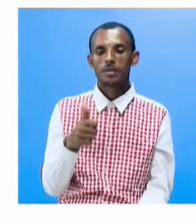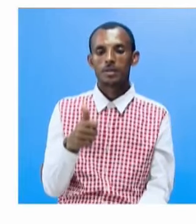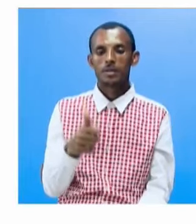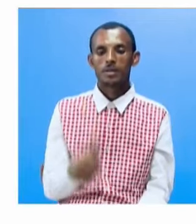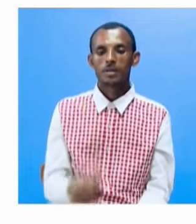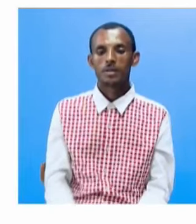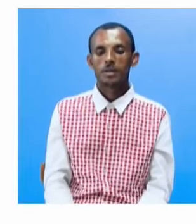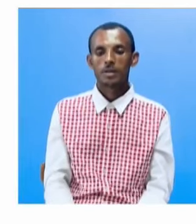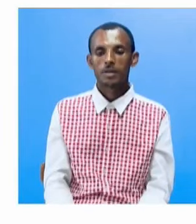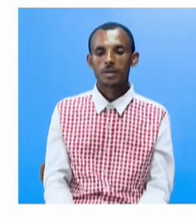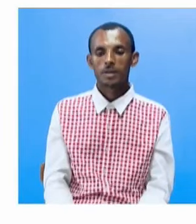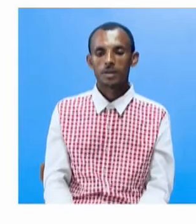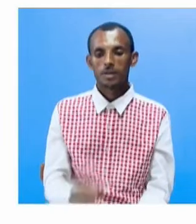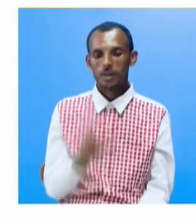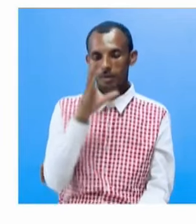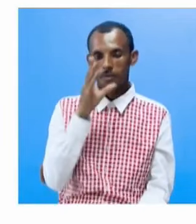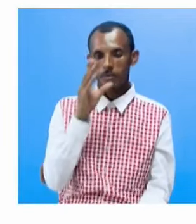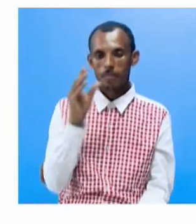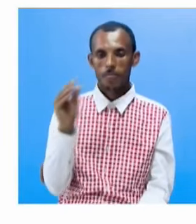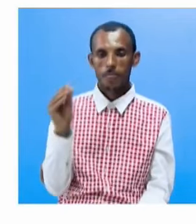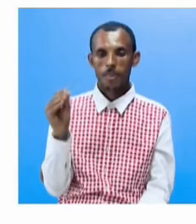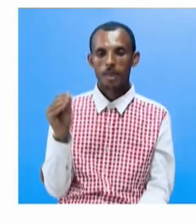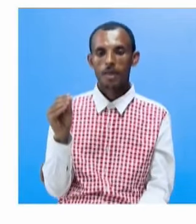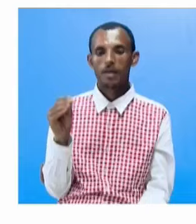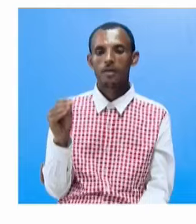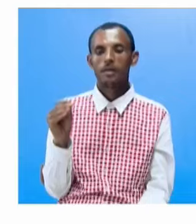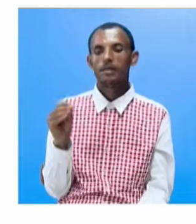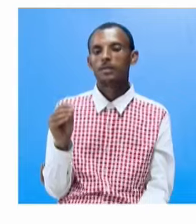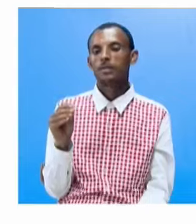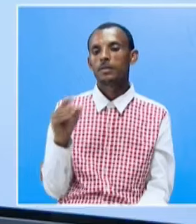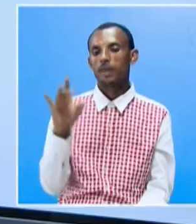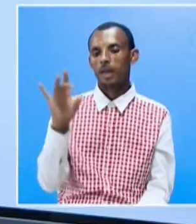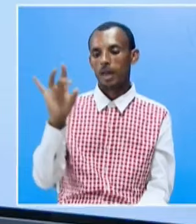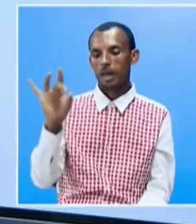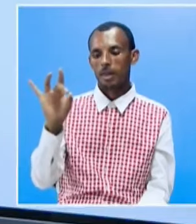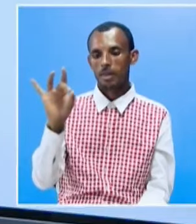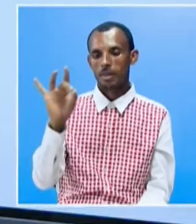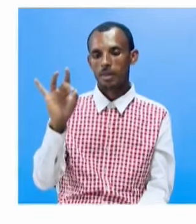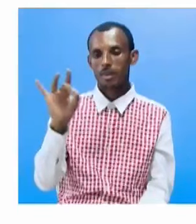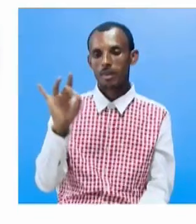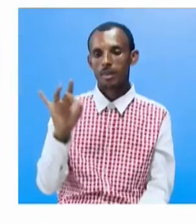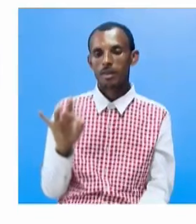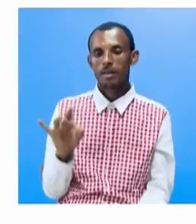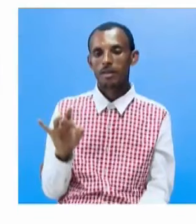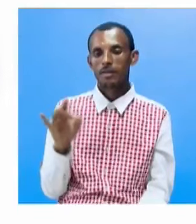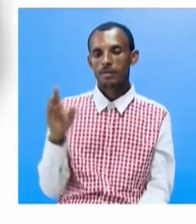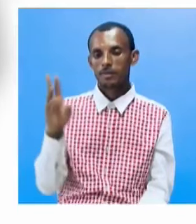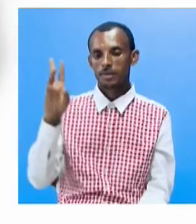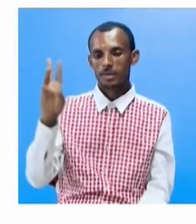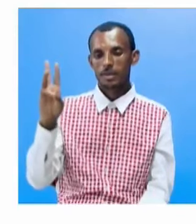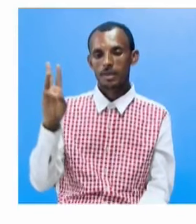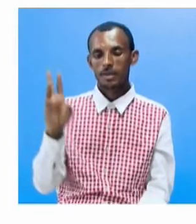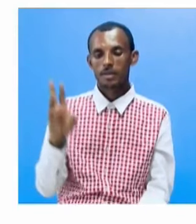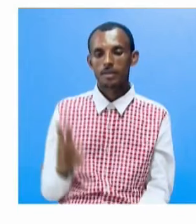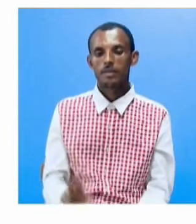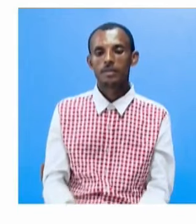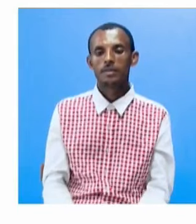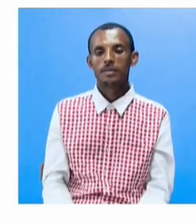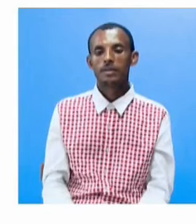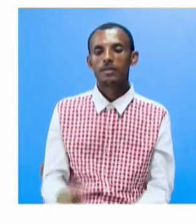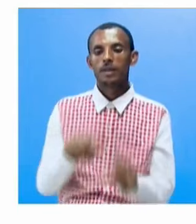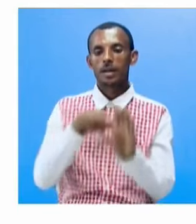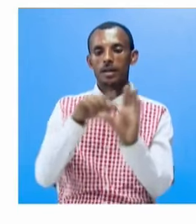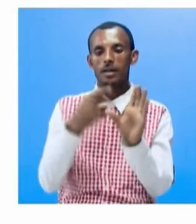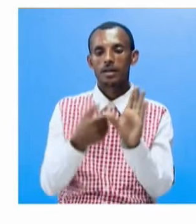units, and this one is 8 units, and this one is 6, and this